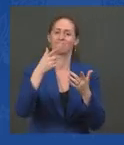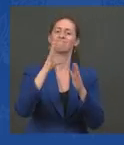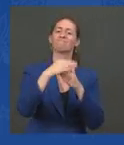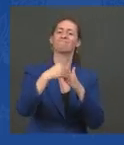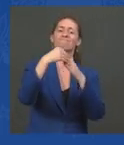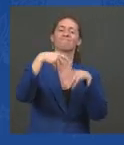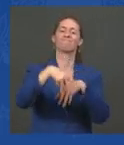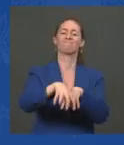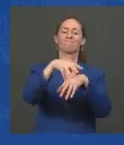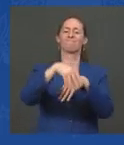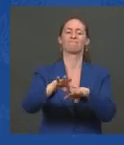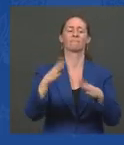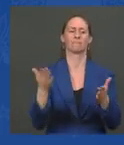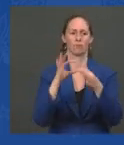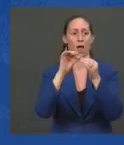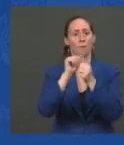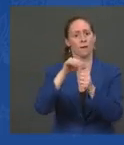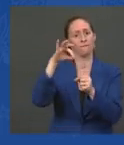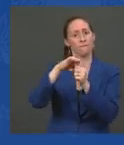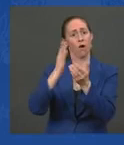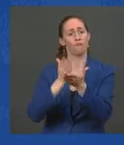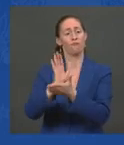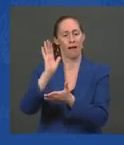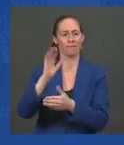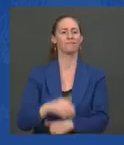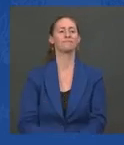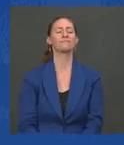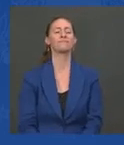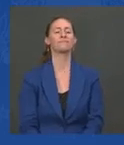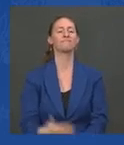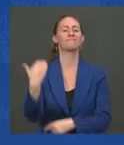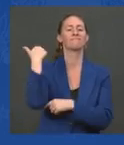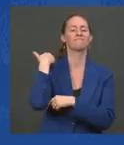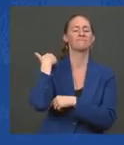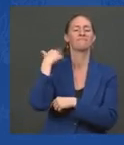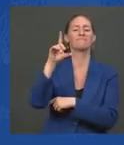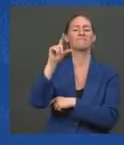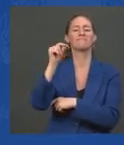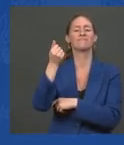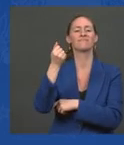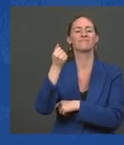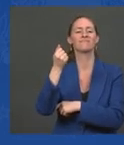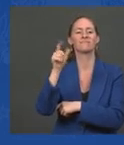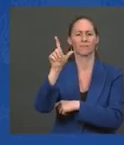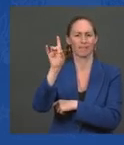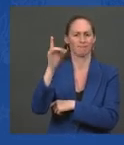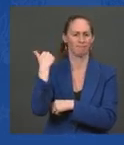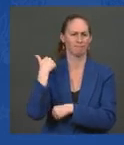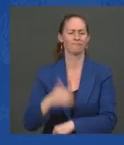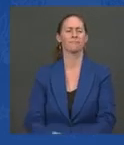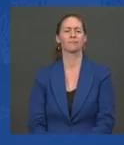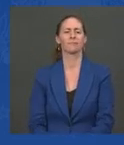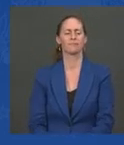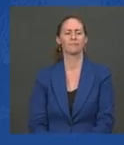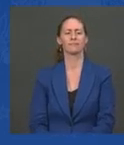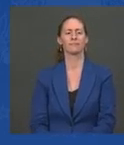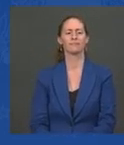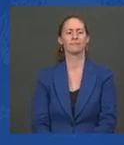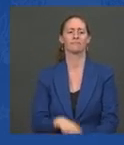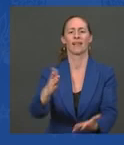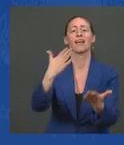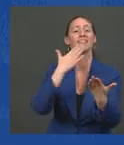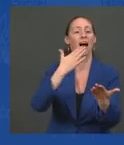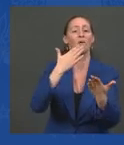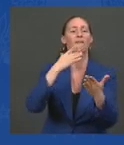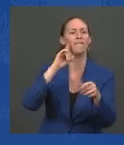March on Washington on August 28th. Vice President and I and our colleagues here have spent our careers doing this work. It's